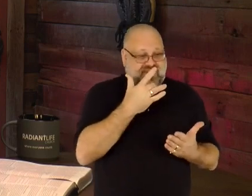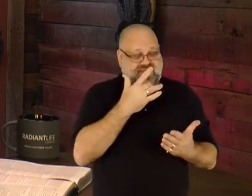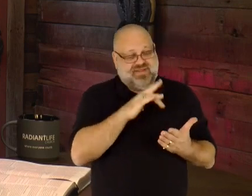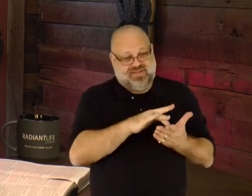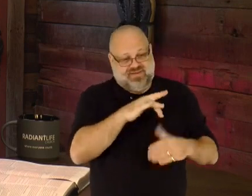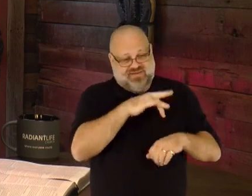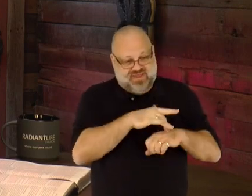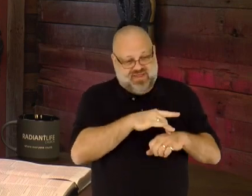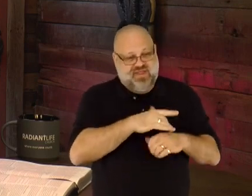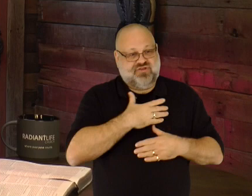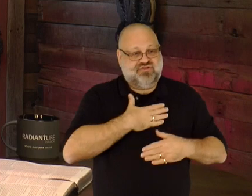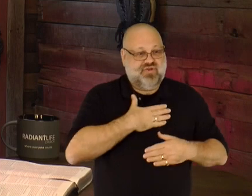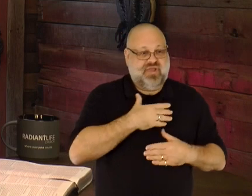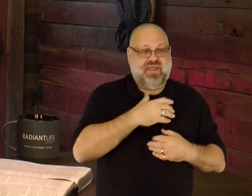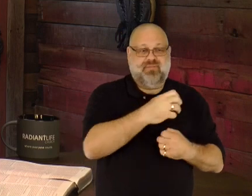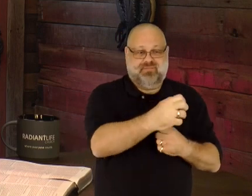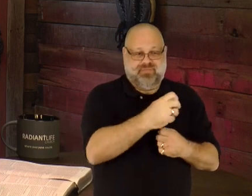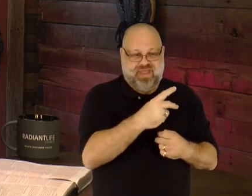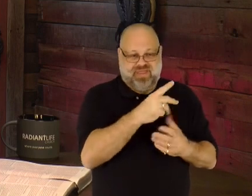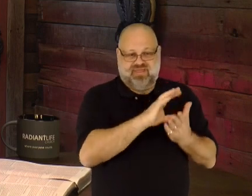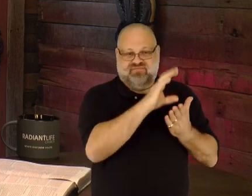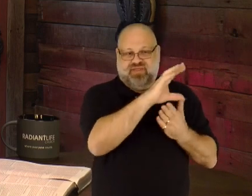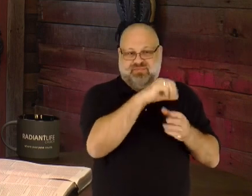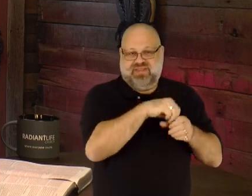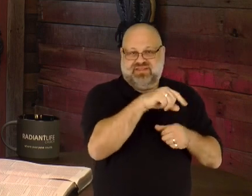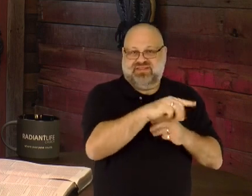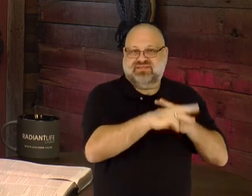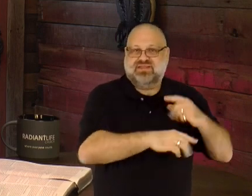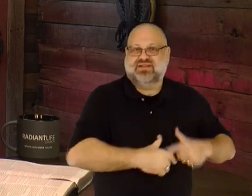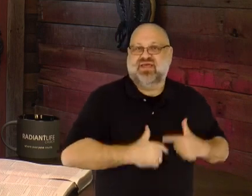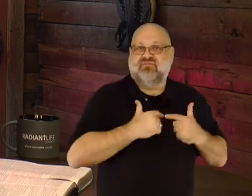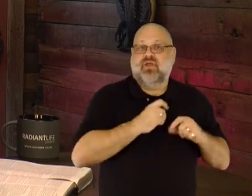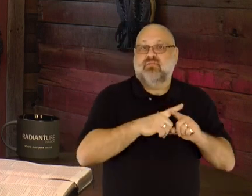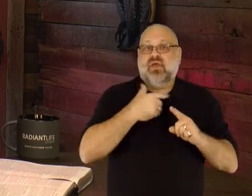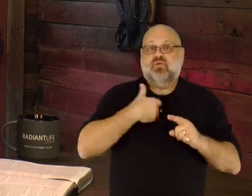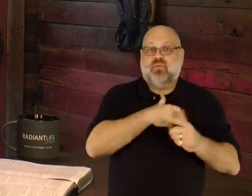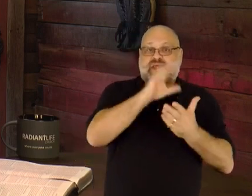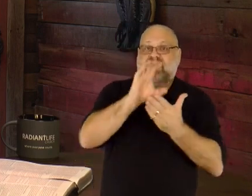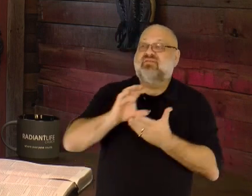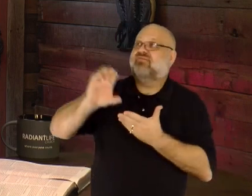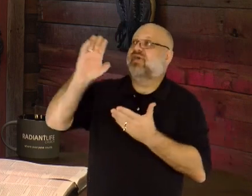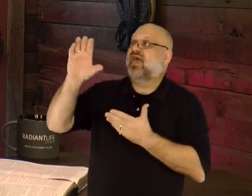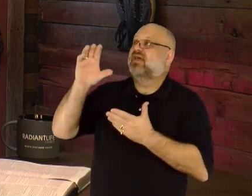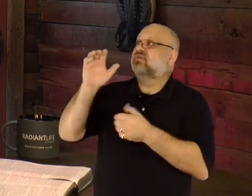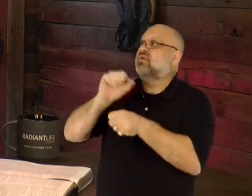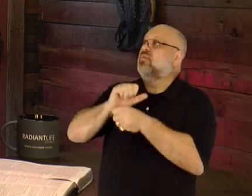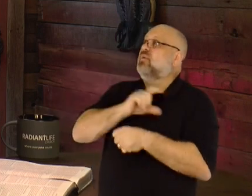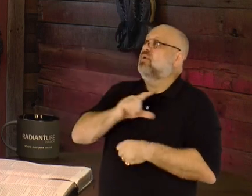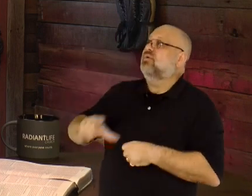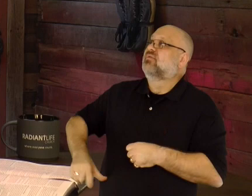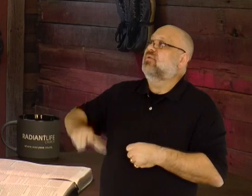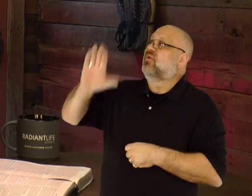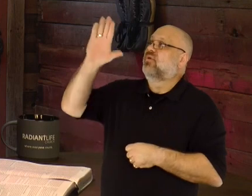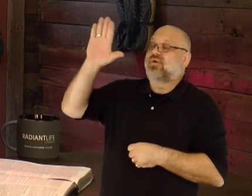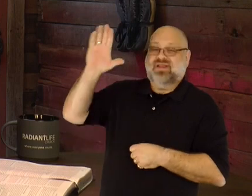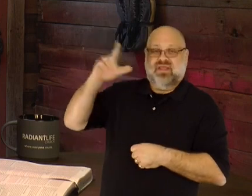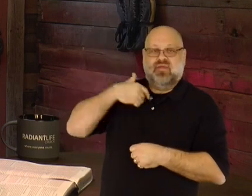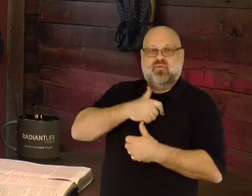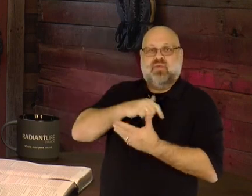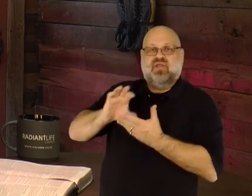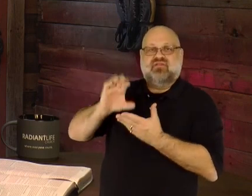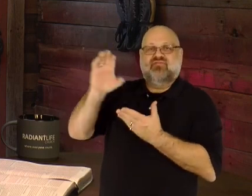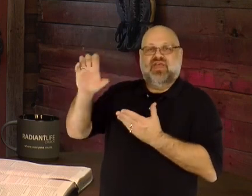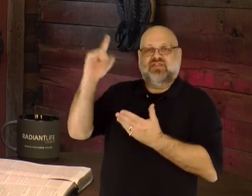return on our investment in this life. But when we invest in the work of the Lord, we are investing